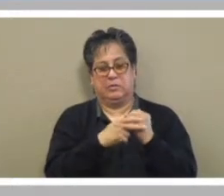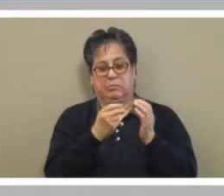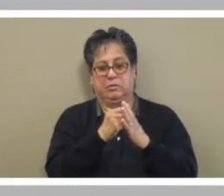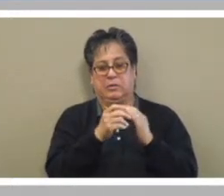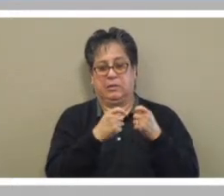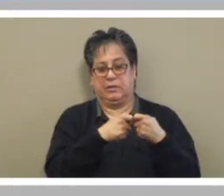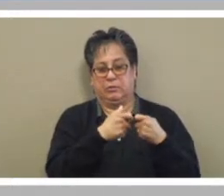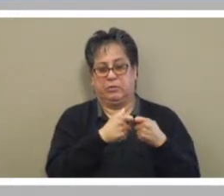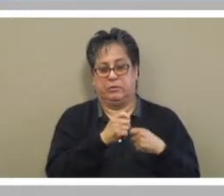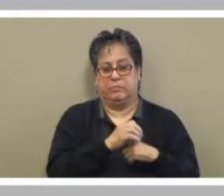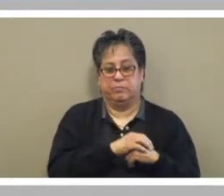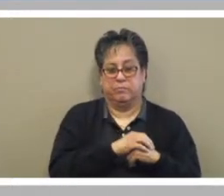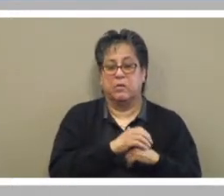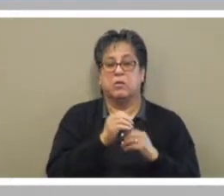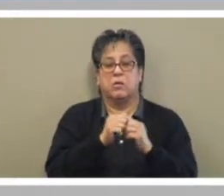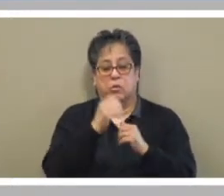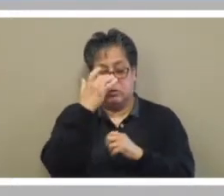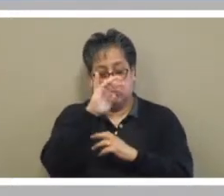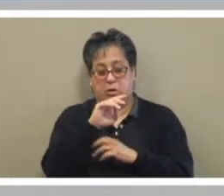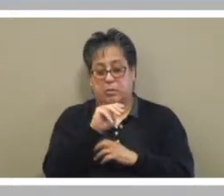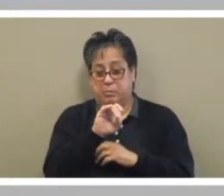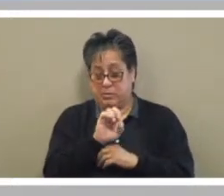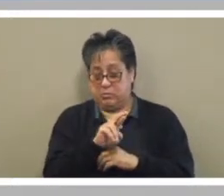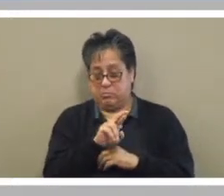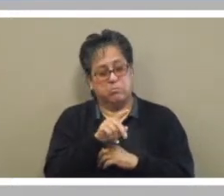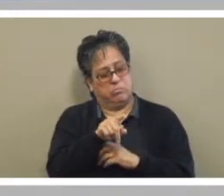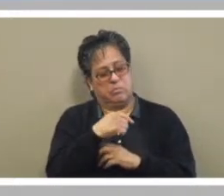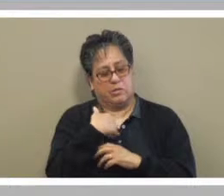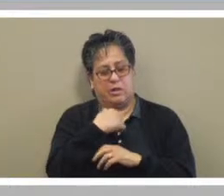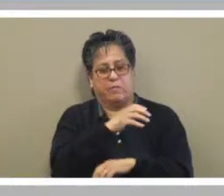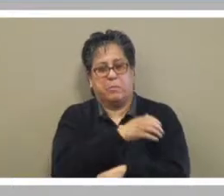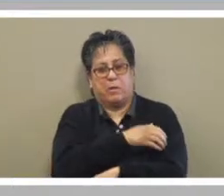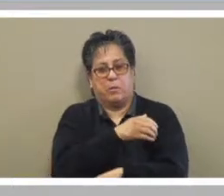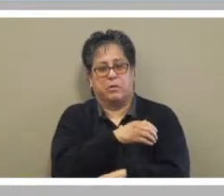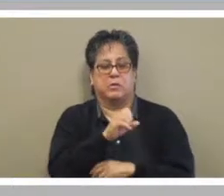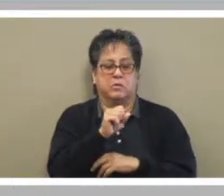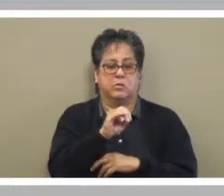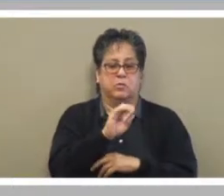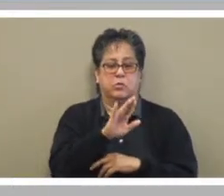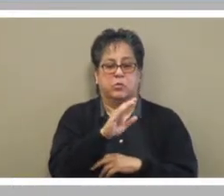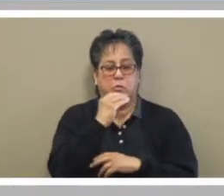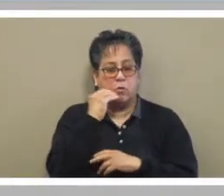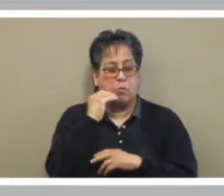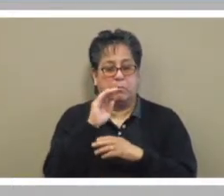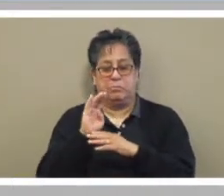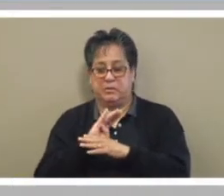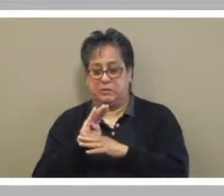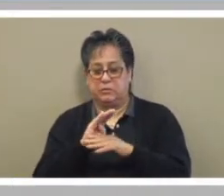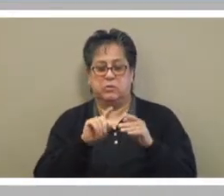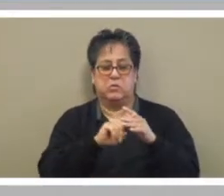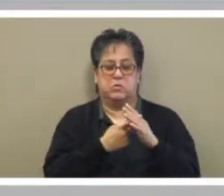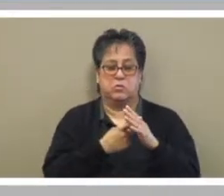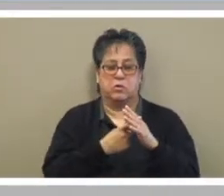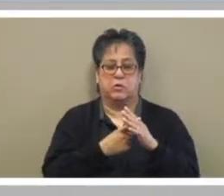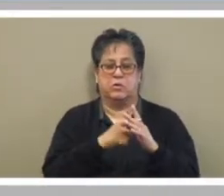bill. With smart meters, you've got the power. Coming to your home or business starting in spring